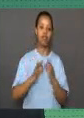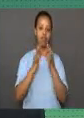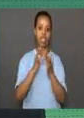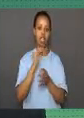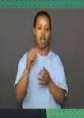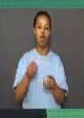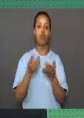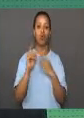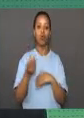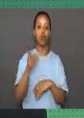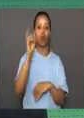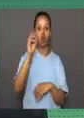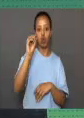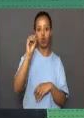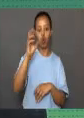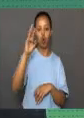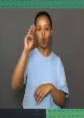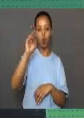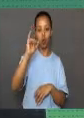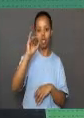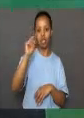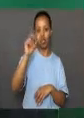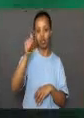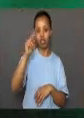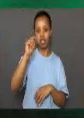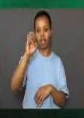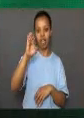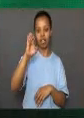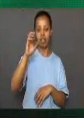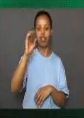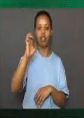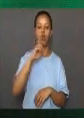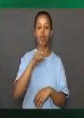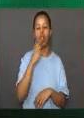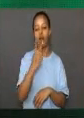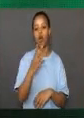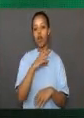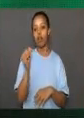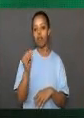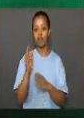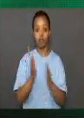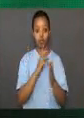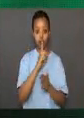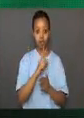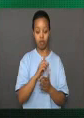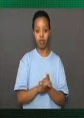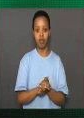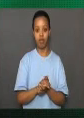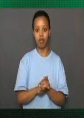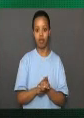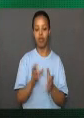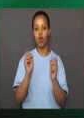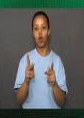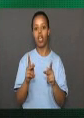of dominance. Are you ready? A gene is a section of